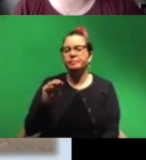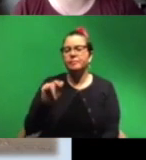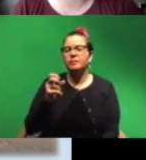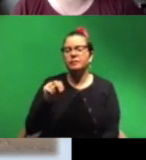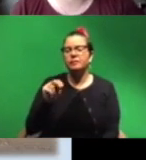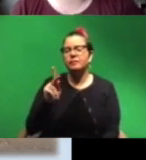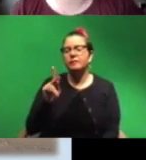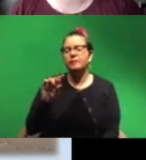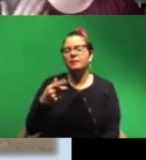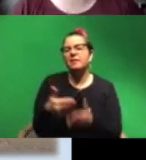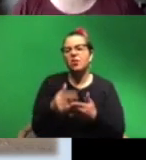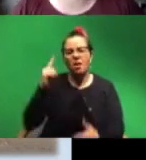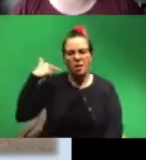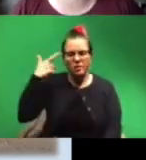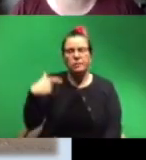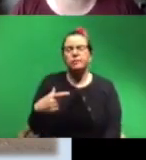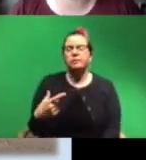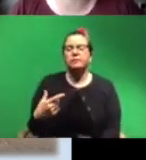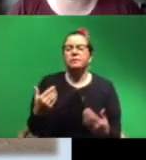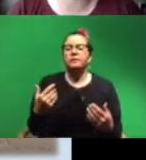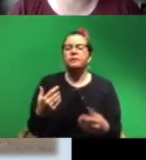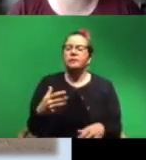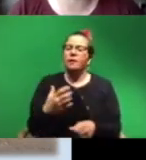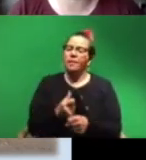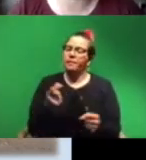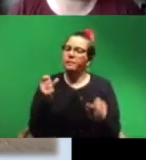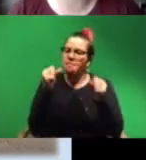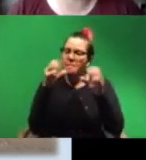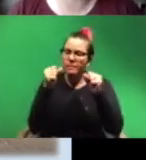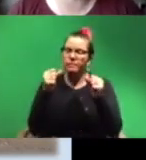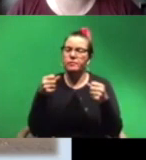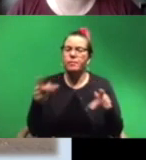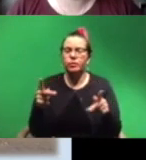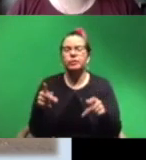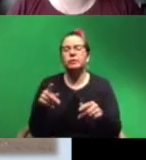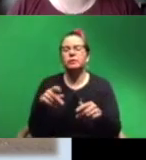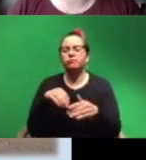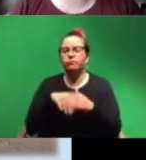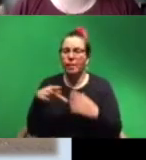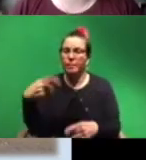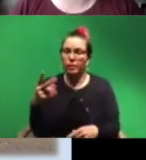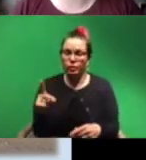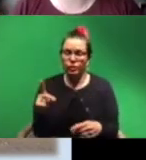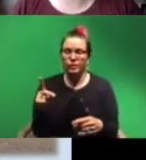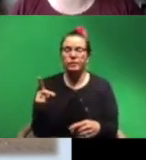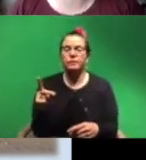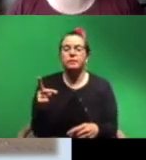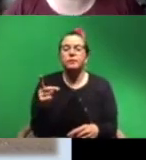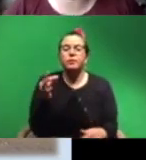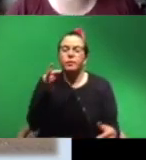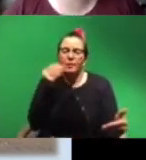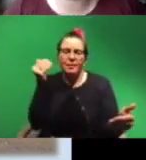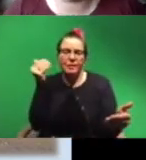from London. And that's where I got the phenomenal opportunity to do the PhD that I'm just coming to the end of